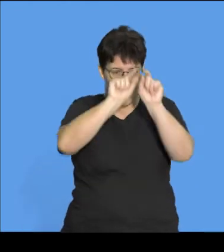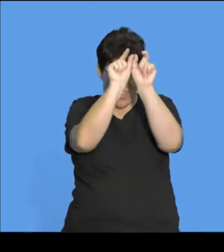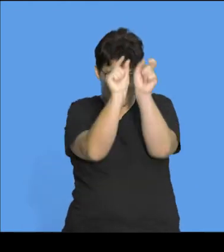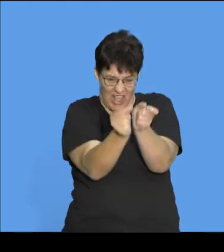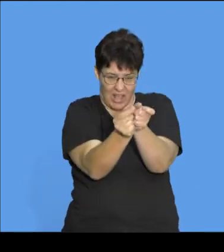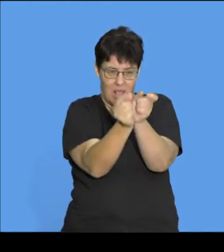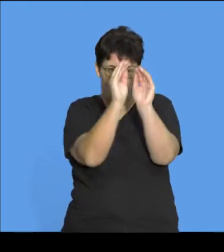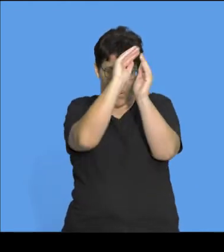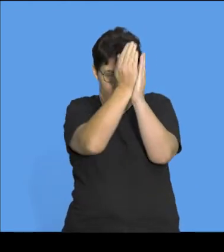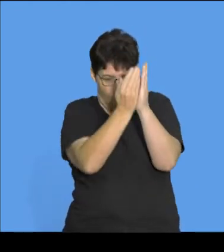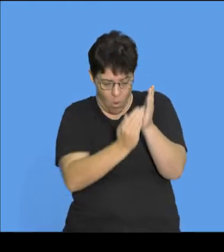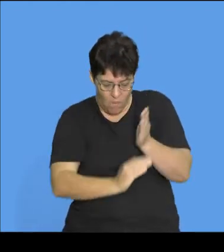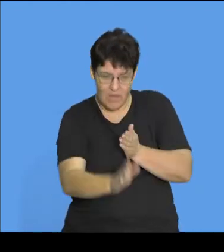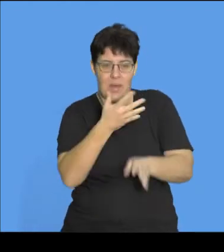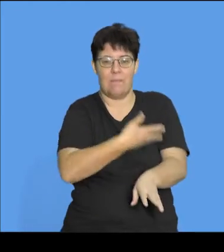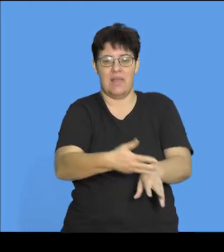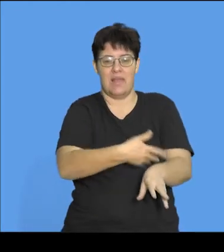is called menstruation.